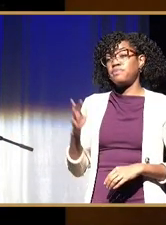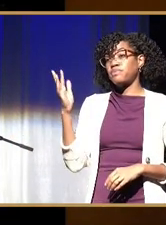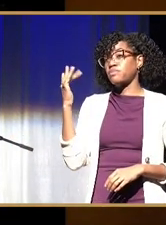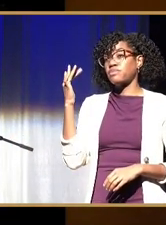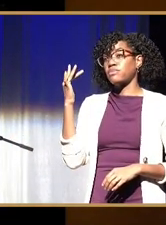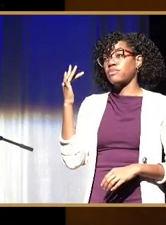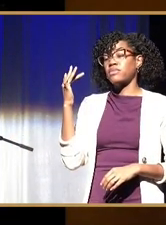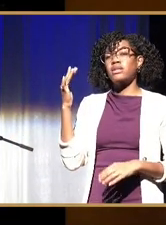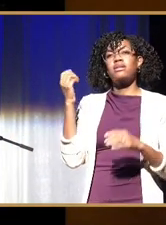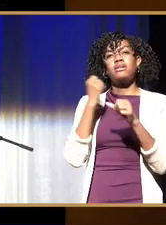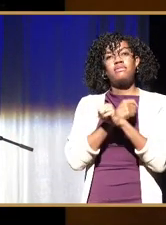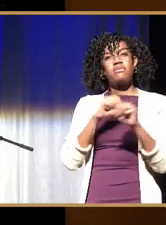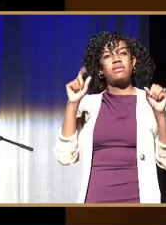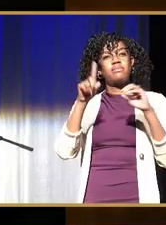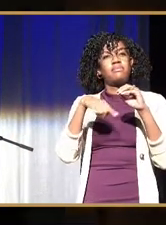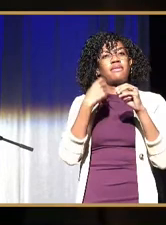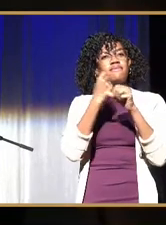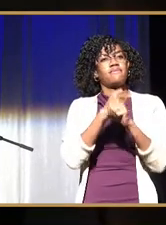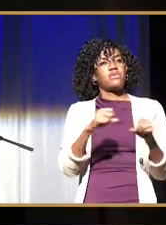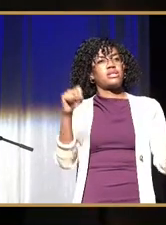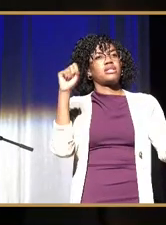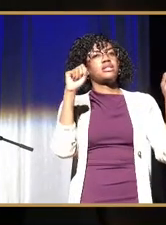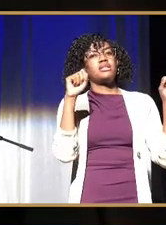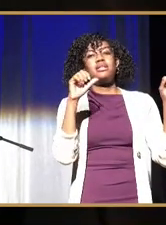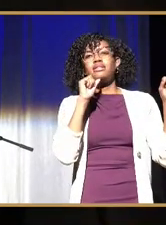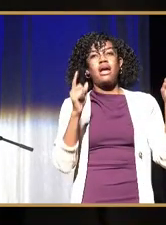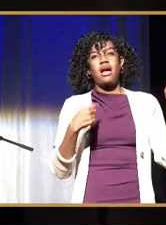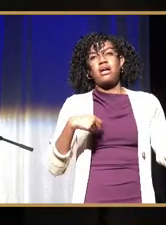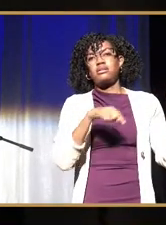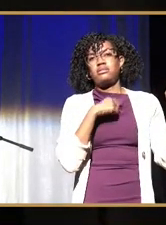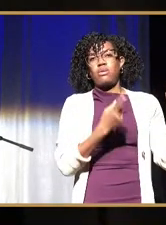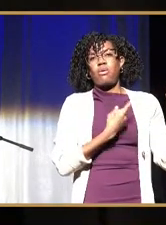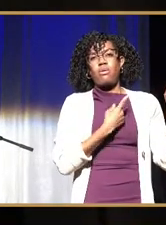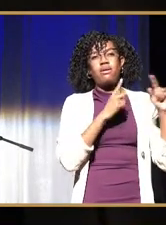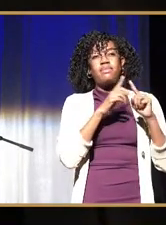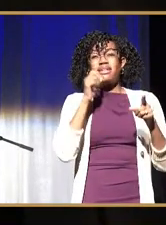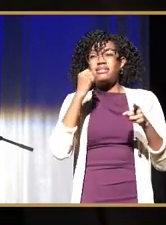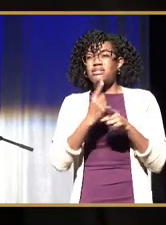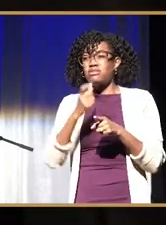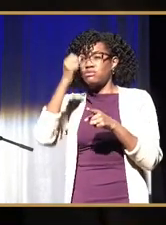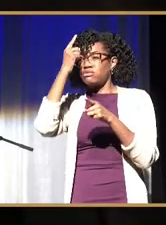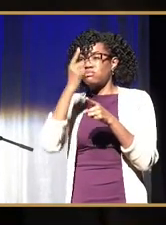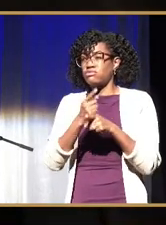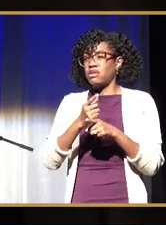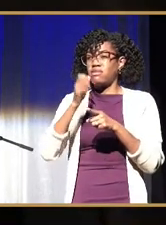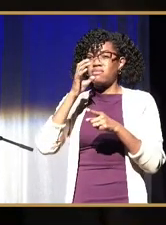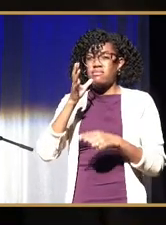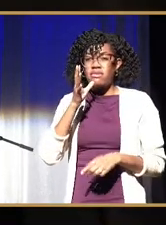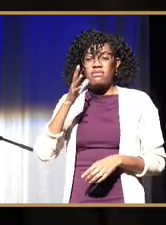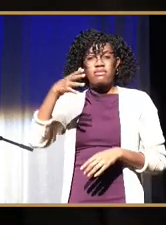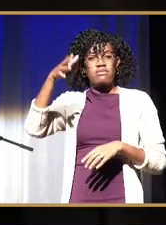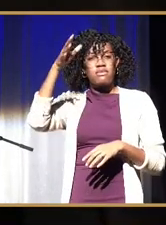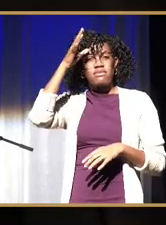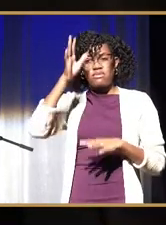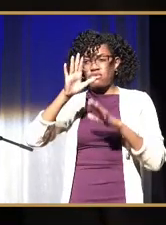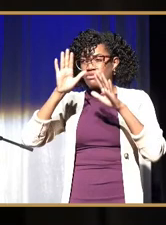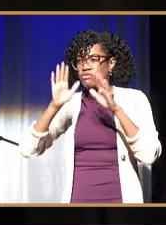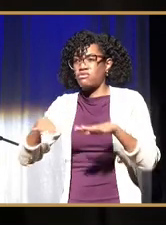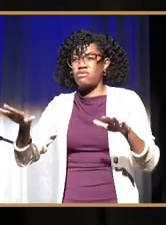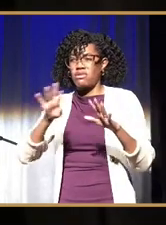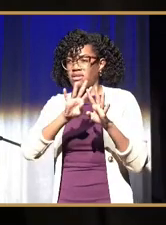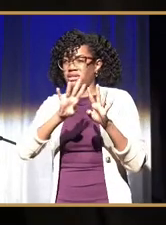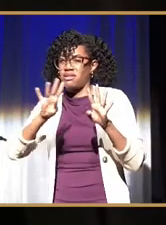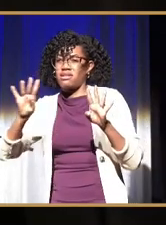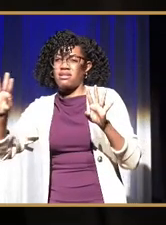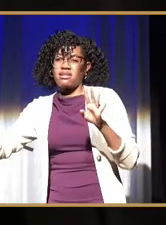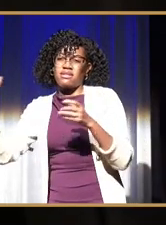Because freedom is about freeing not only us, but our sisters, our brothers, our lovers, our children and